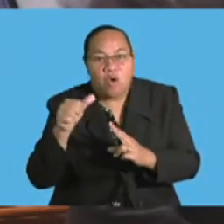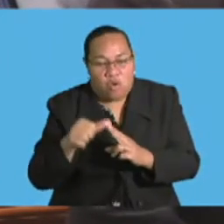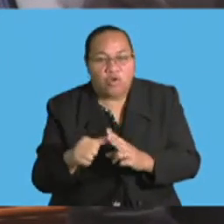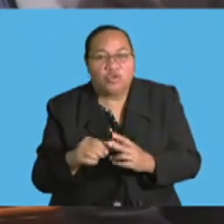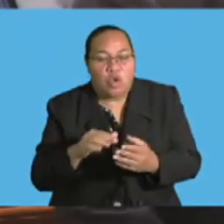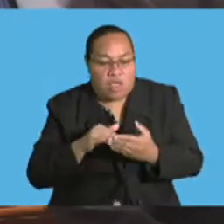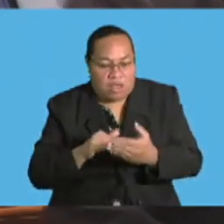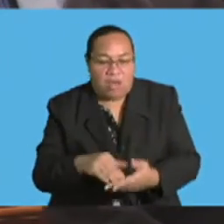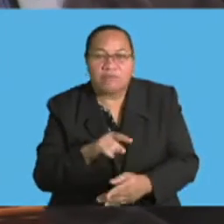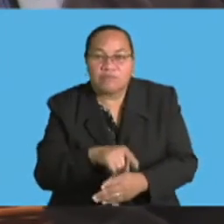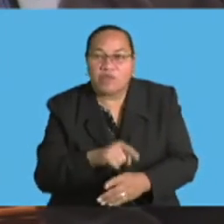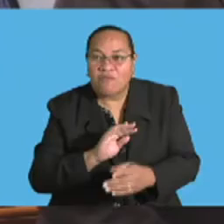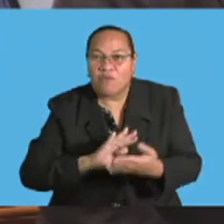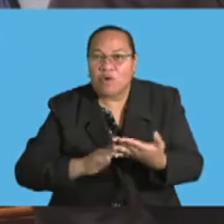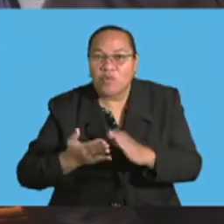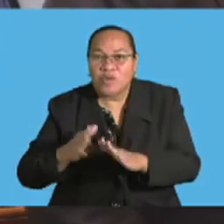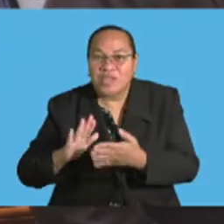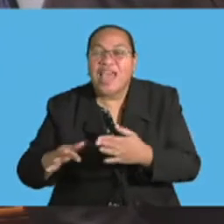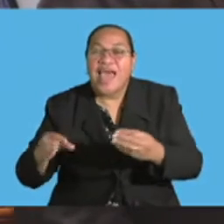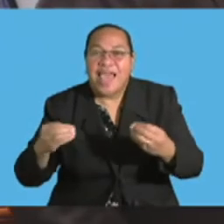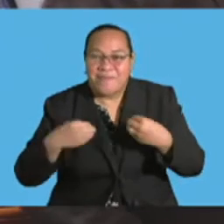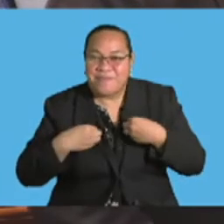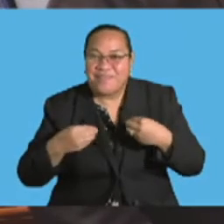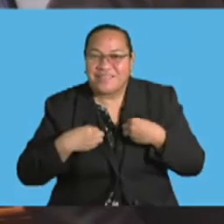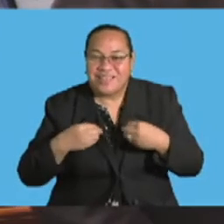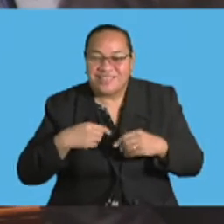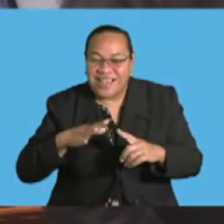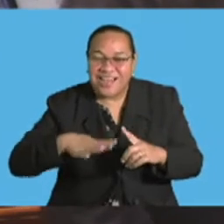for the communities and businesses that surround the camp,